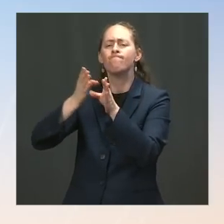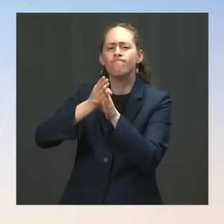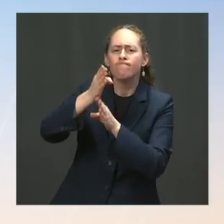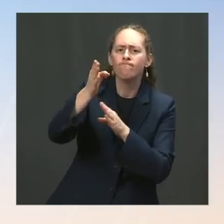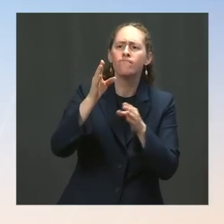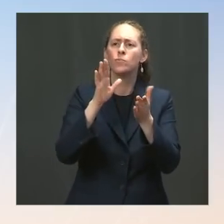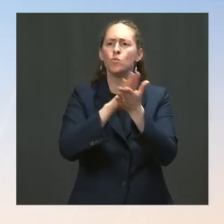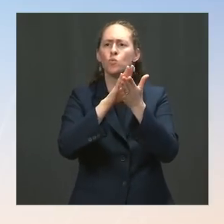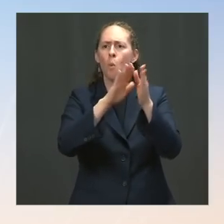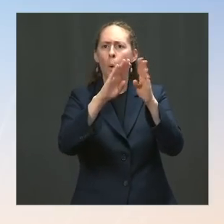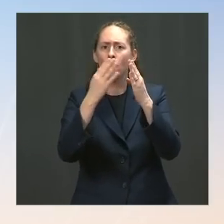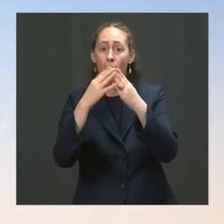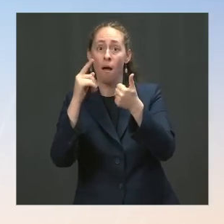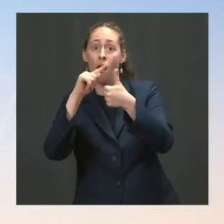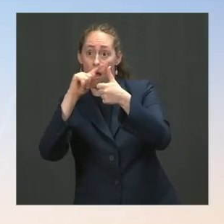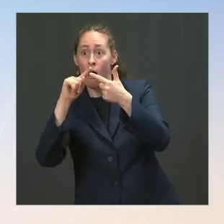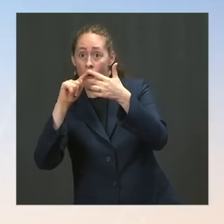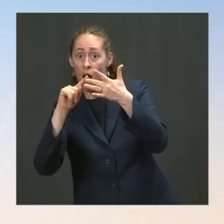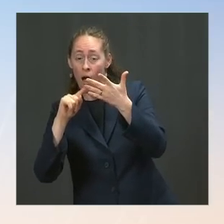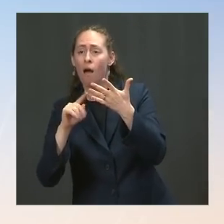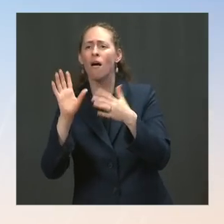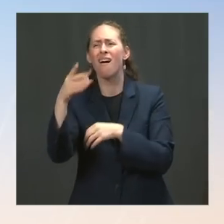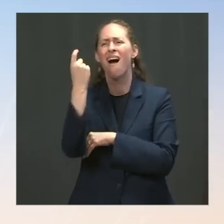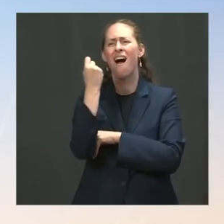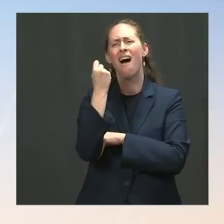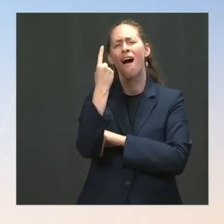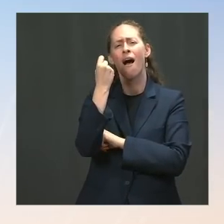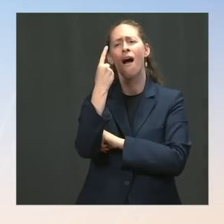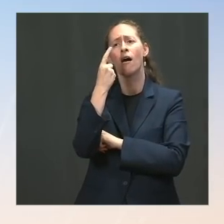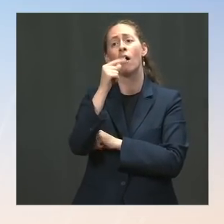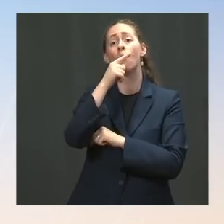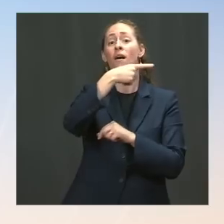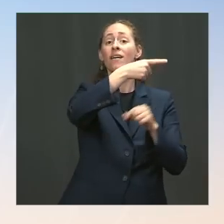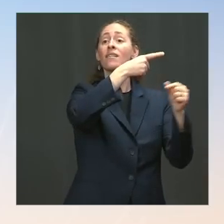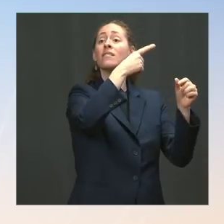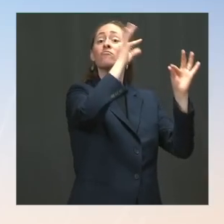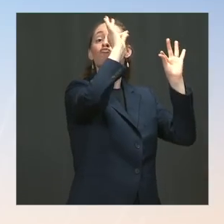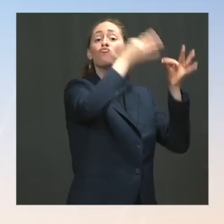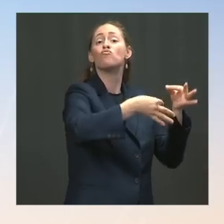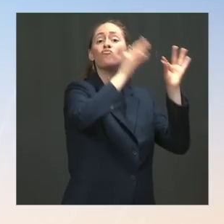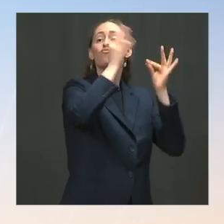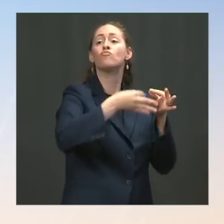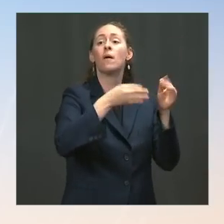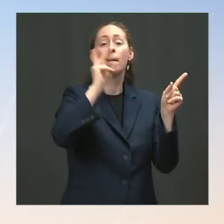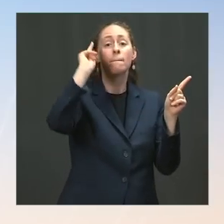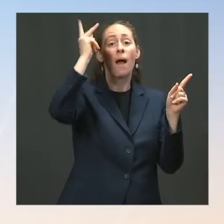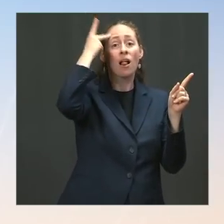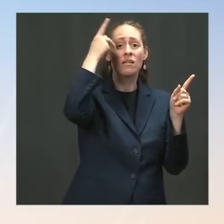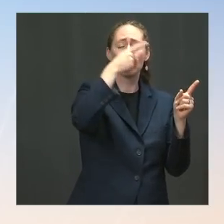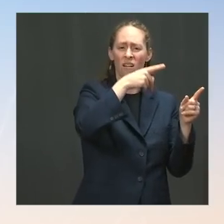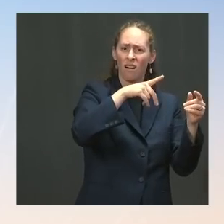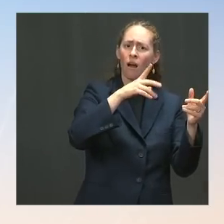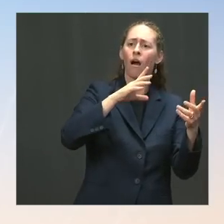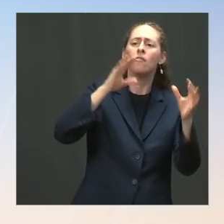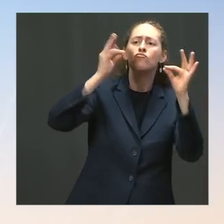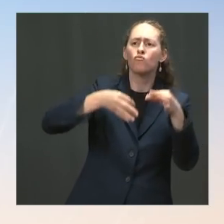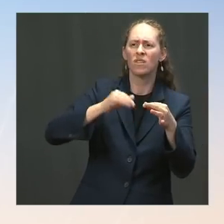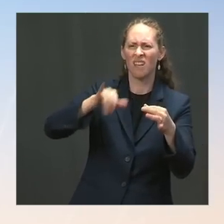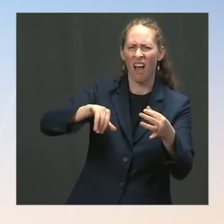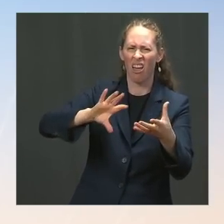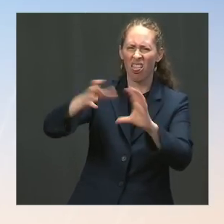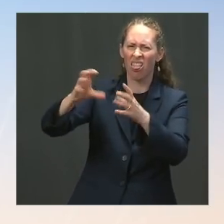also monitoring the decisions that adults are making where politics are getting in the way and it's putting students at risk. So our efforts are going to go there as